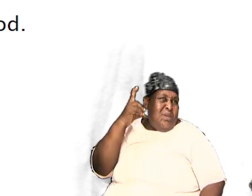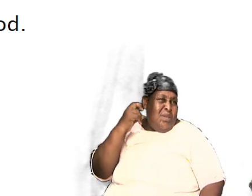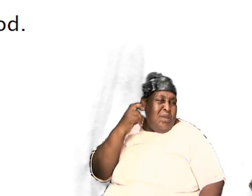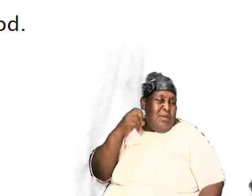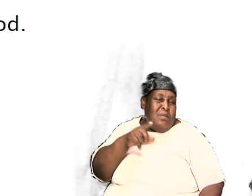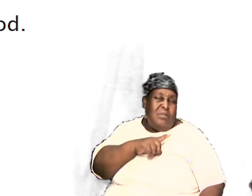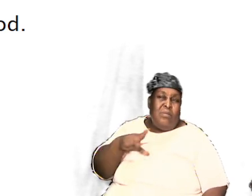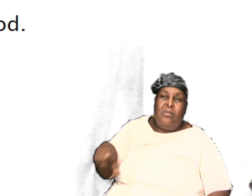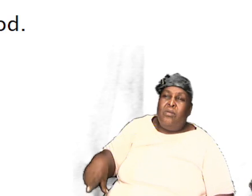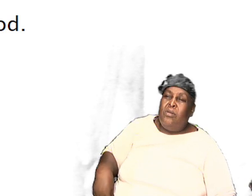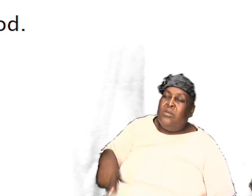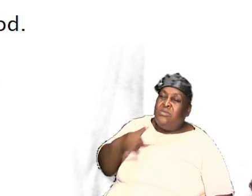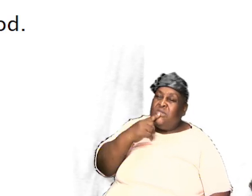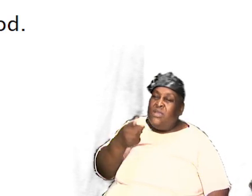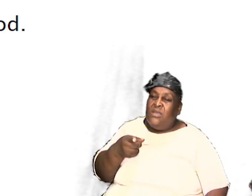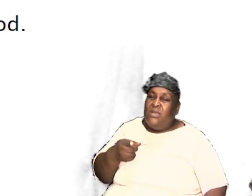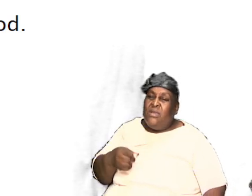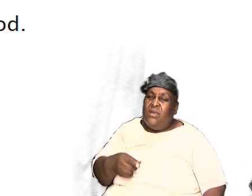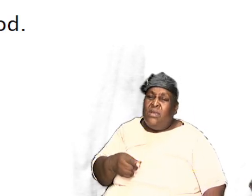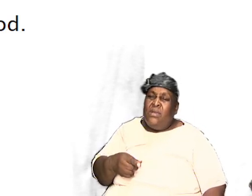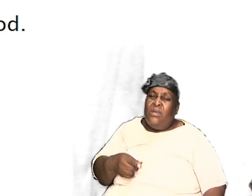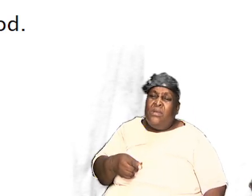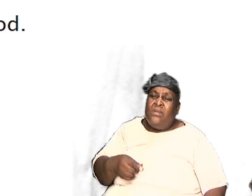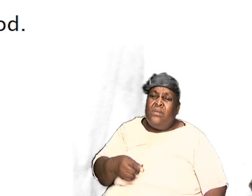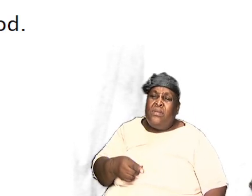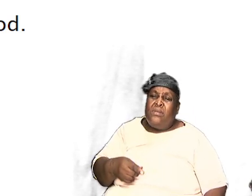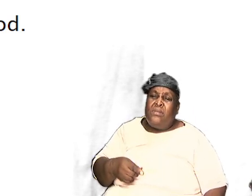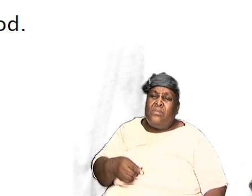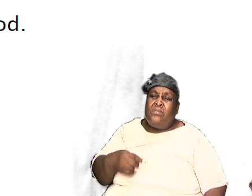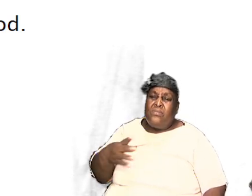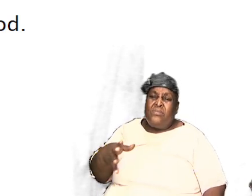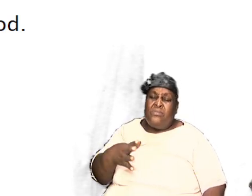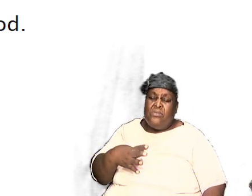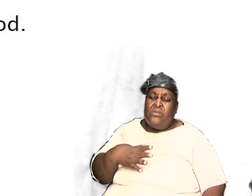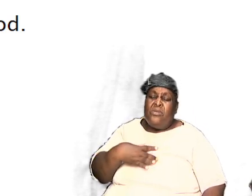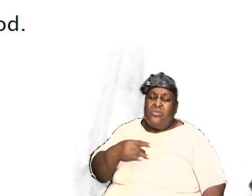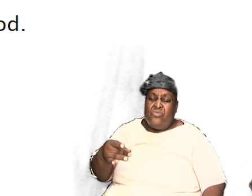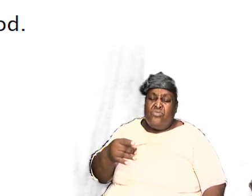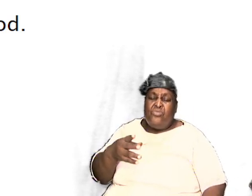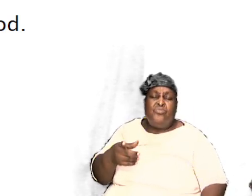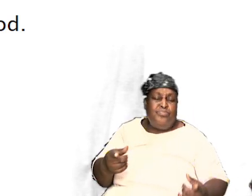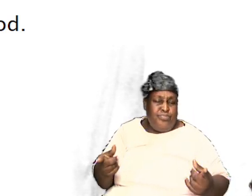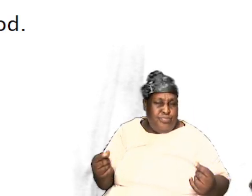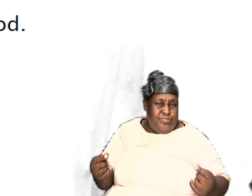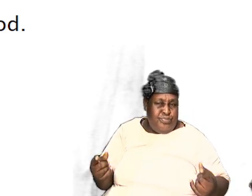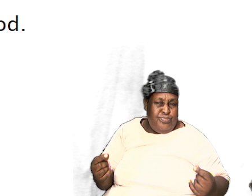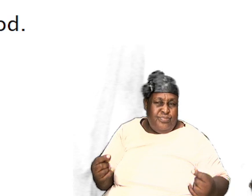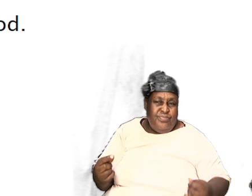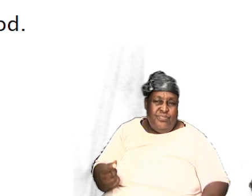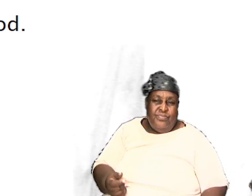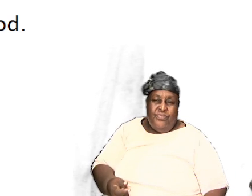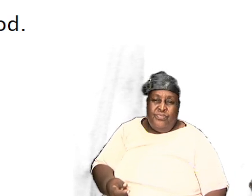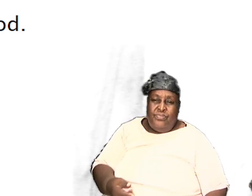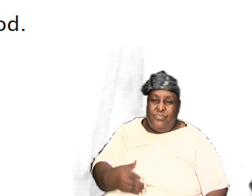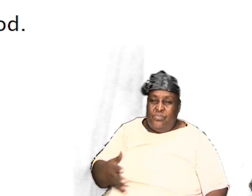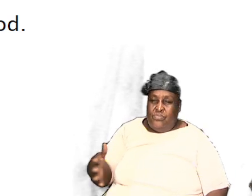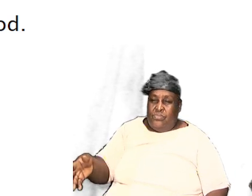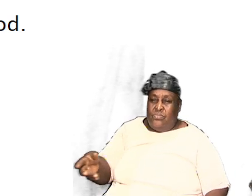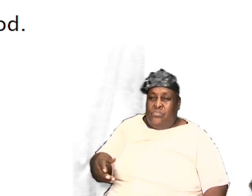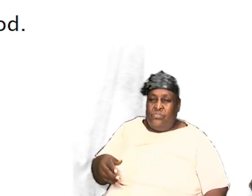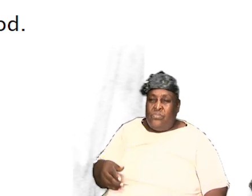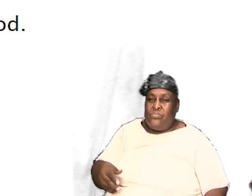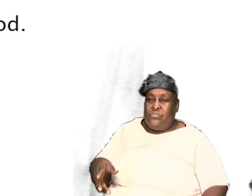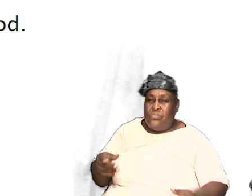to say. He did it because it was the thing to do. So you know that the thing to do on a